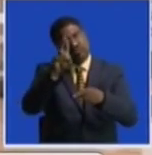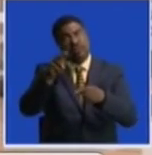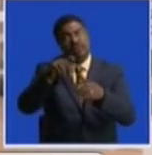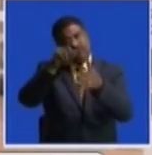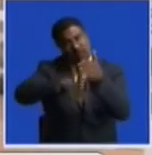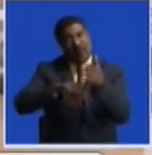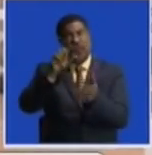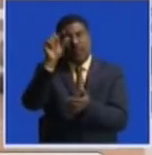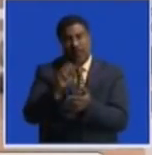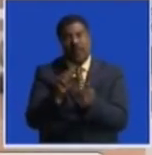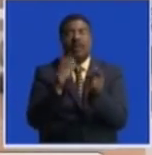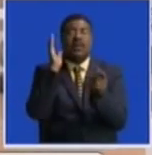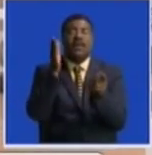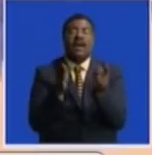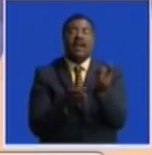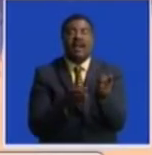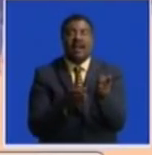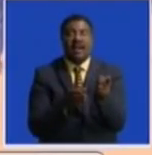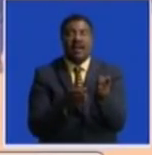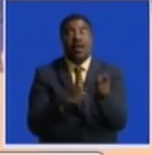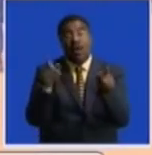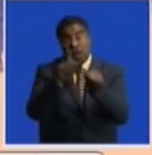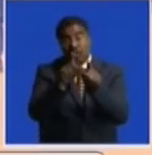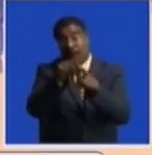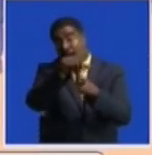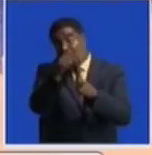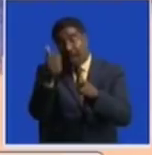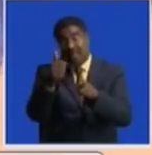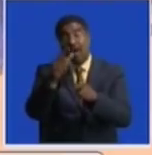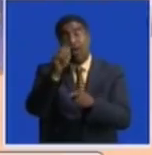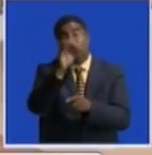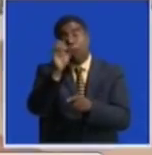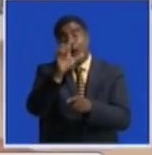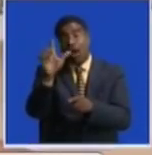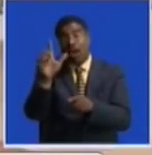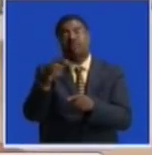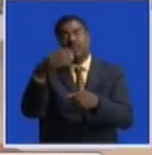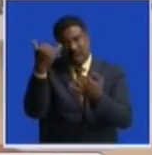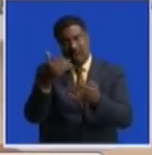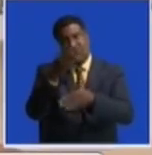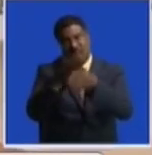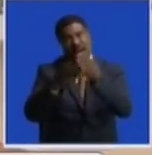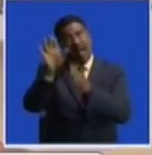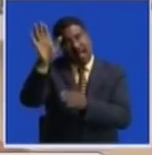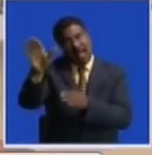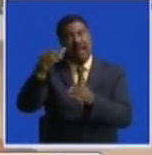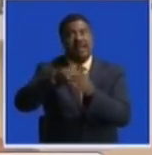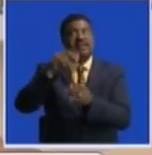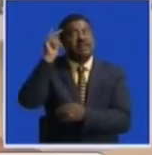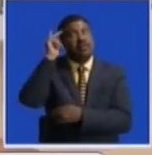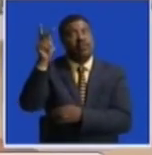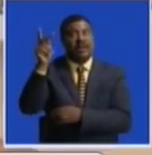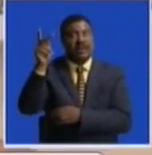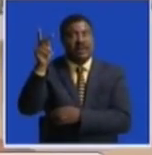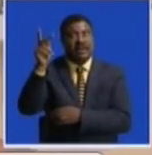But this is not the only one. A third toll plaza is under construction in Kitwe. The Ganaton toll station will be